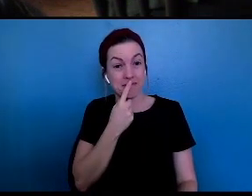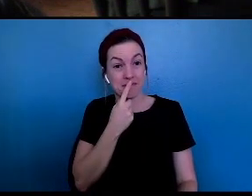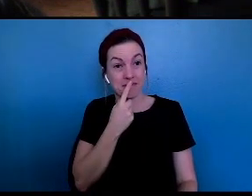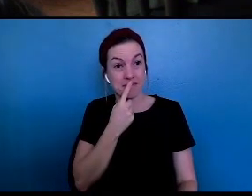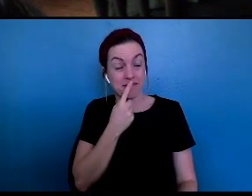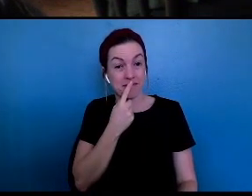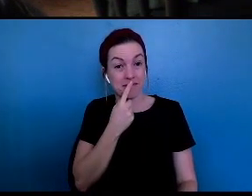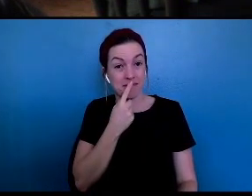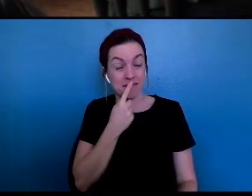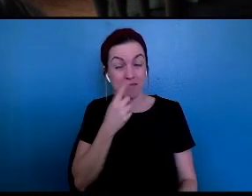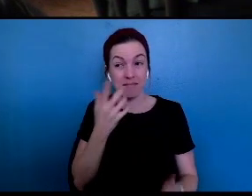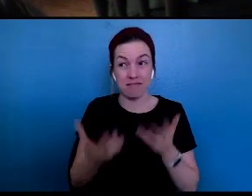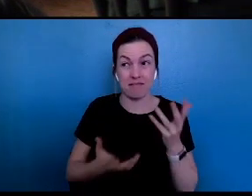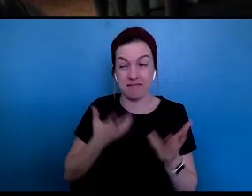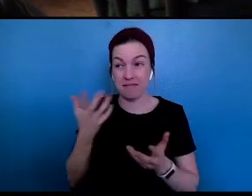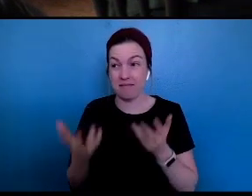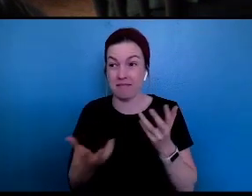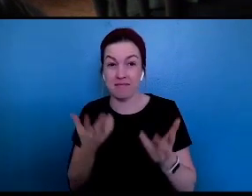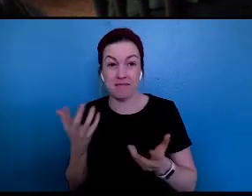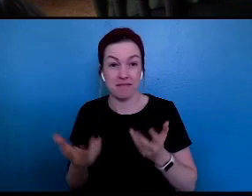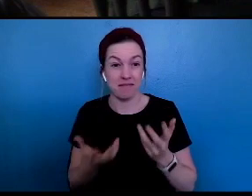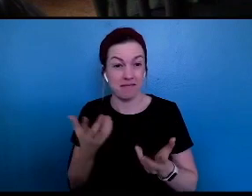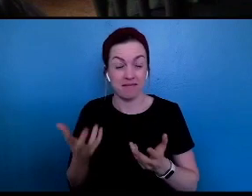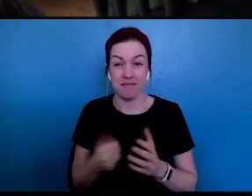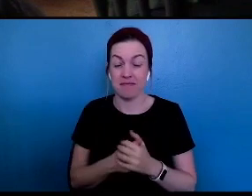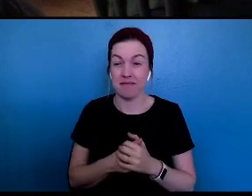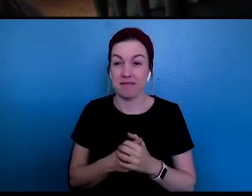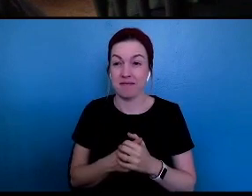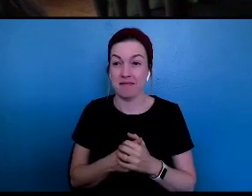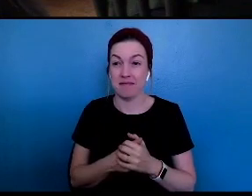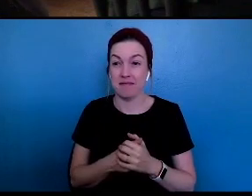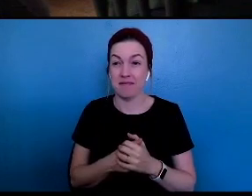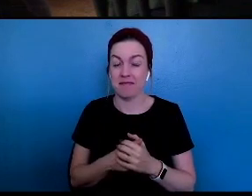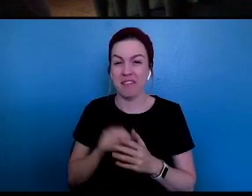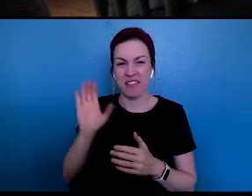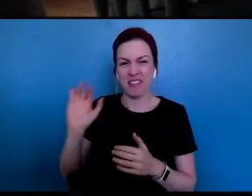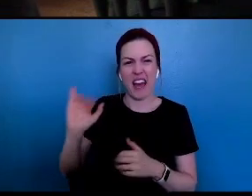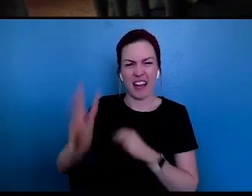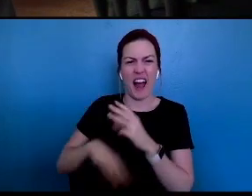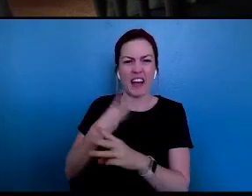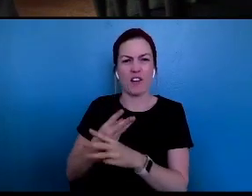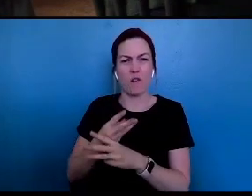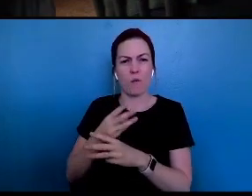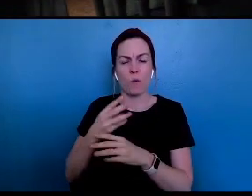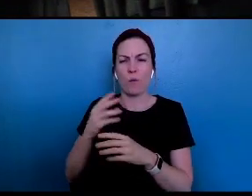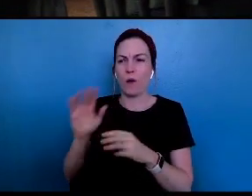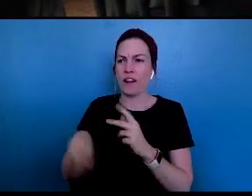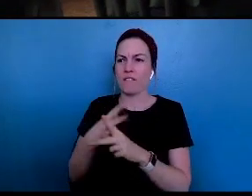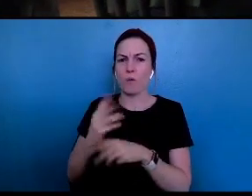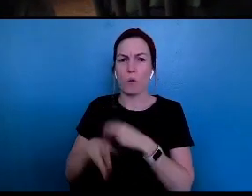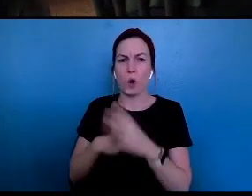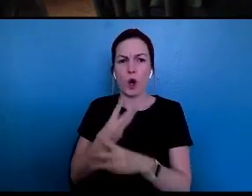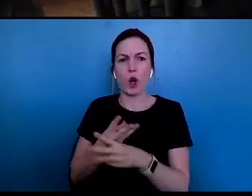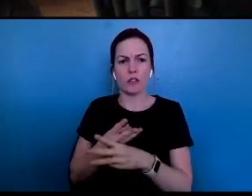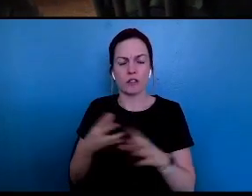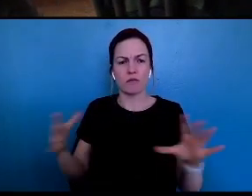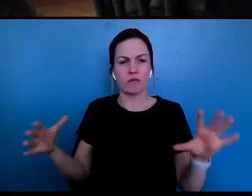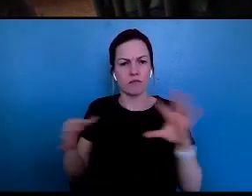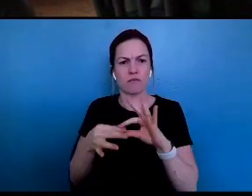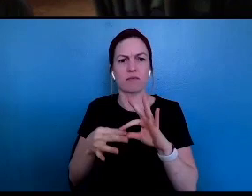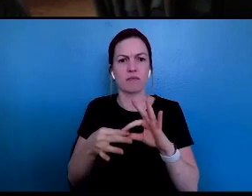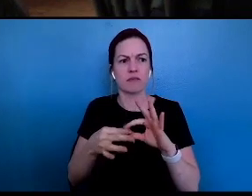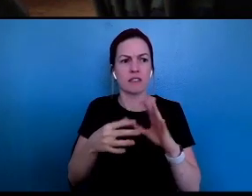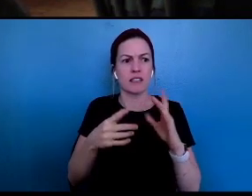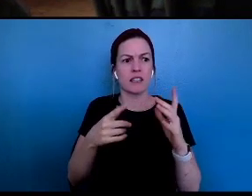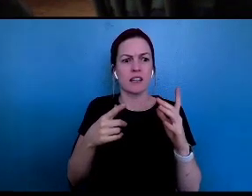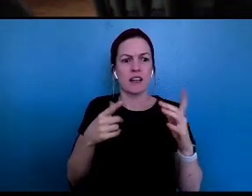can this work in a world, can the world that you are talking about of a more pro-social digital democracy